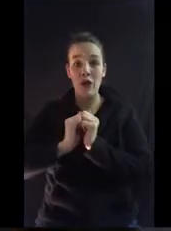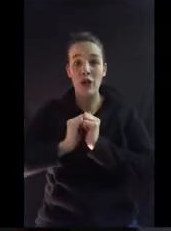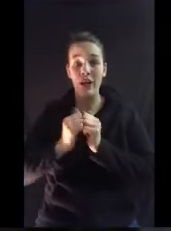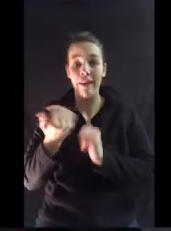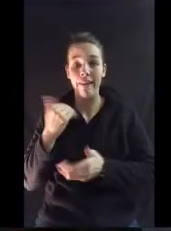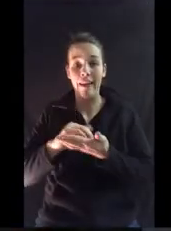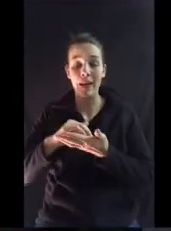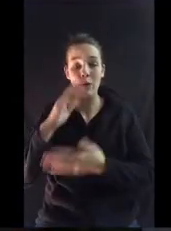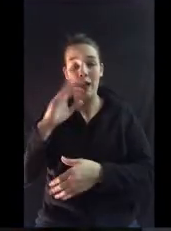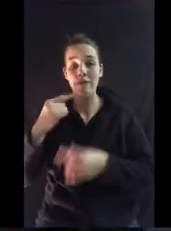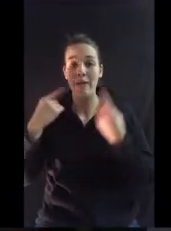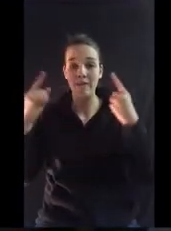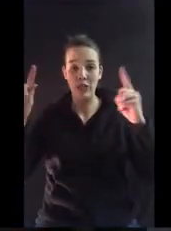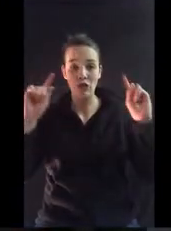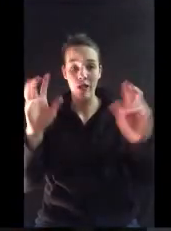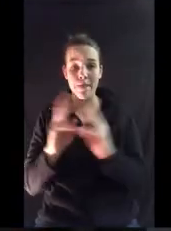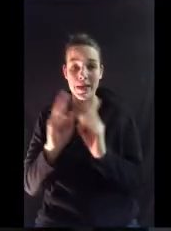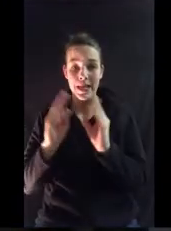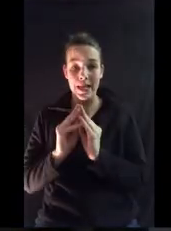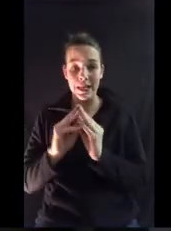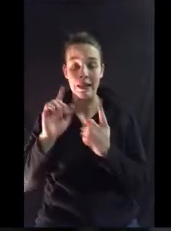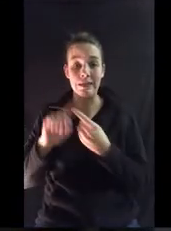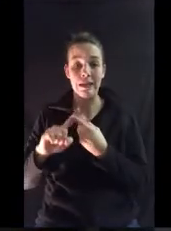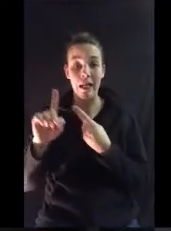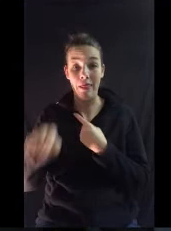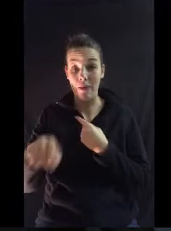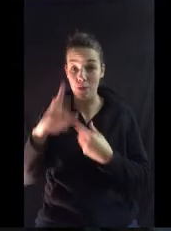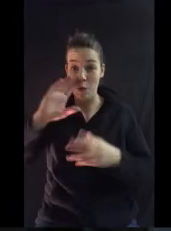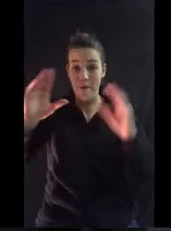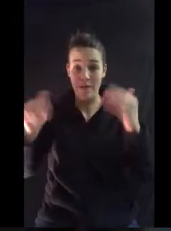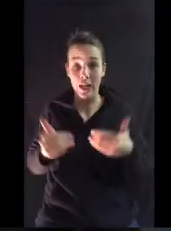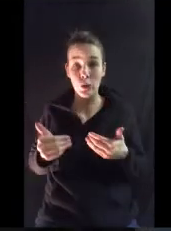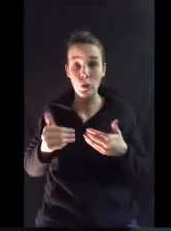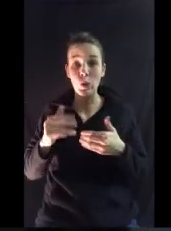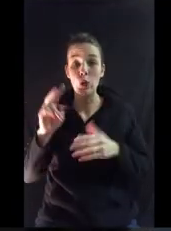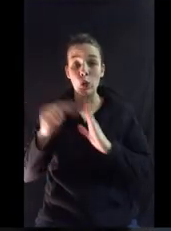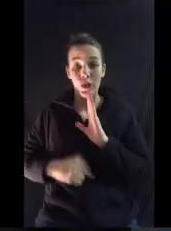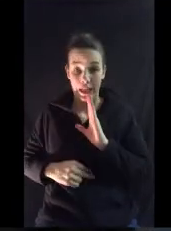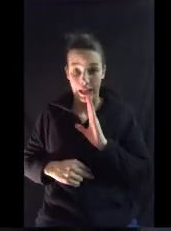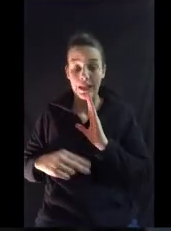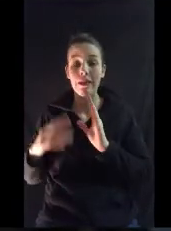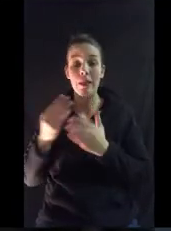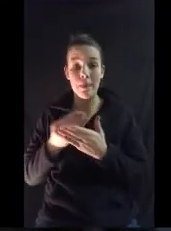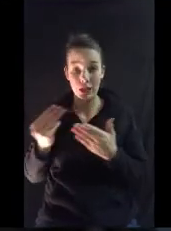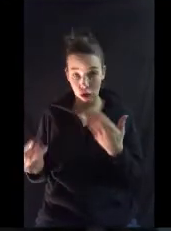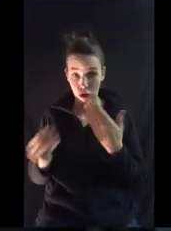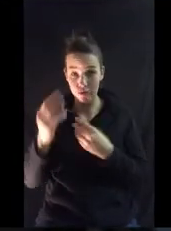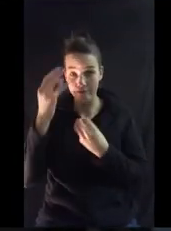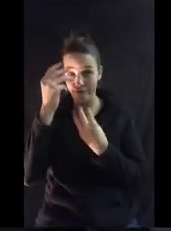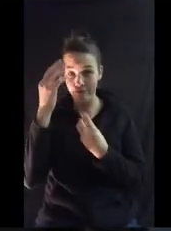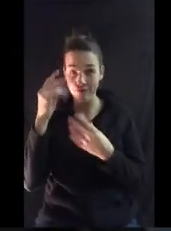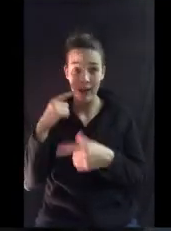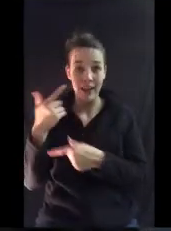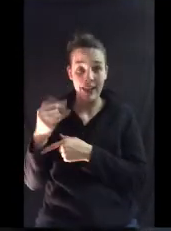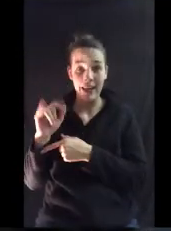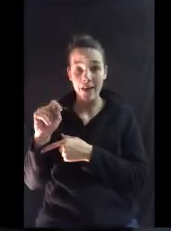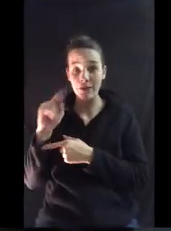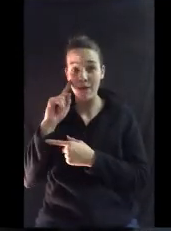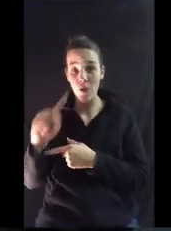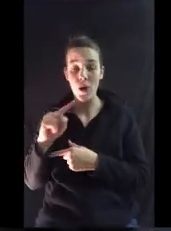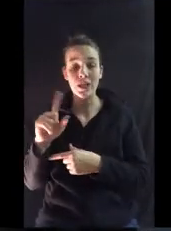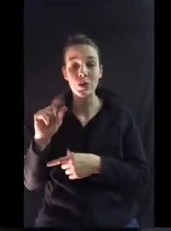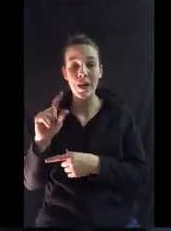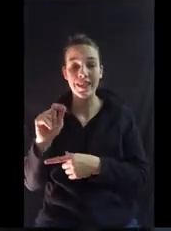back together, we'll call our congregation back together and have that official meeting. But until then, we invite you to read all the material, to really consider